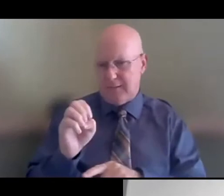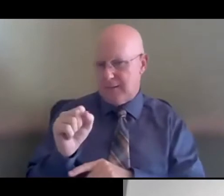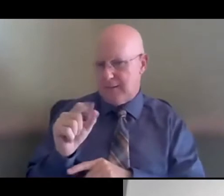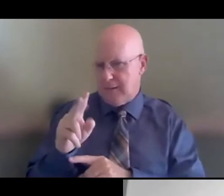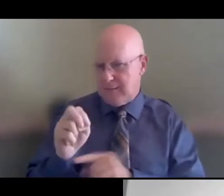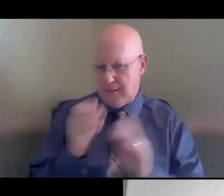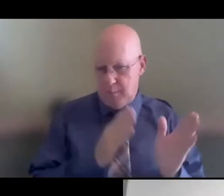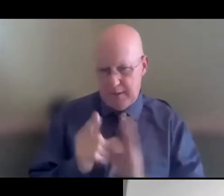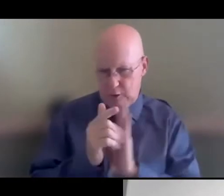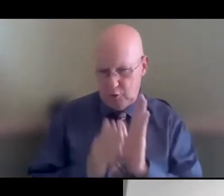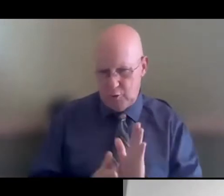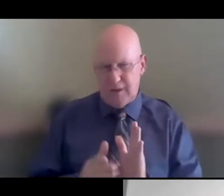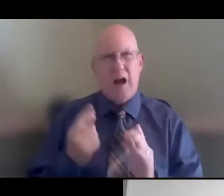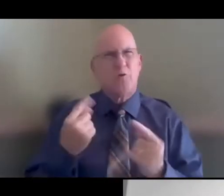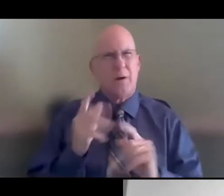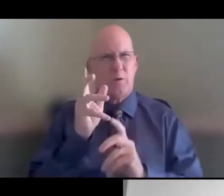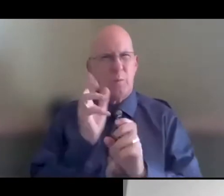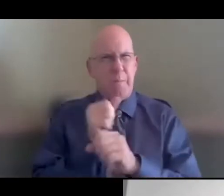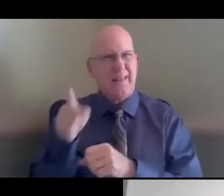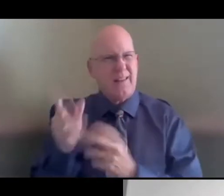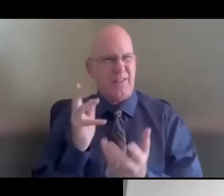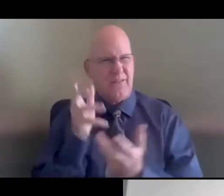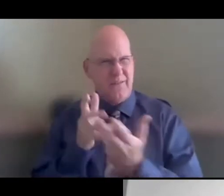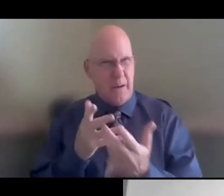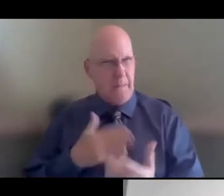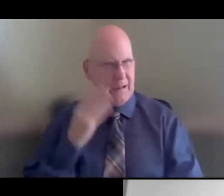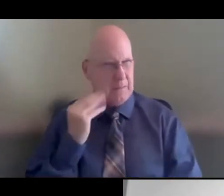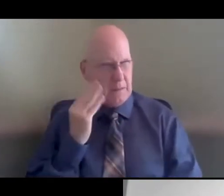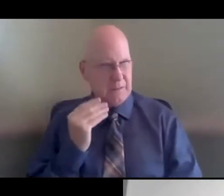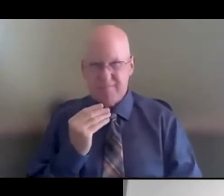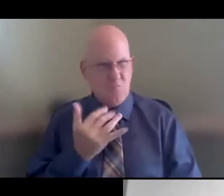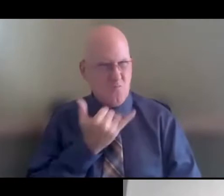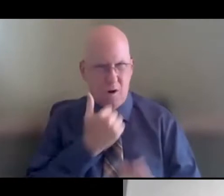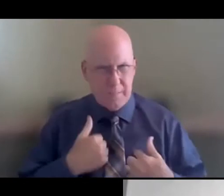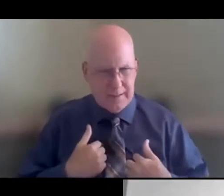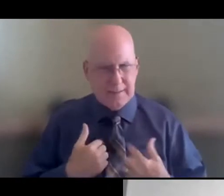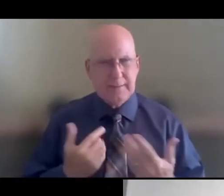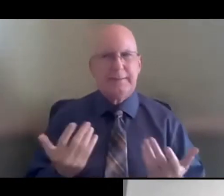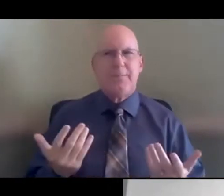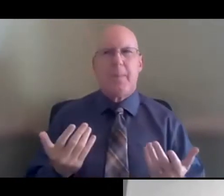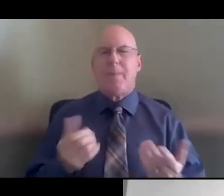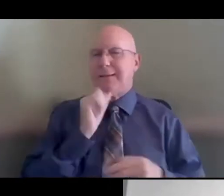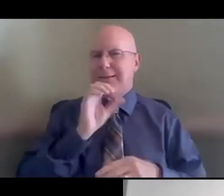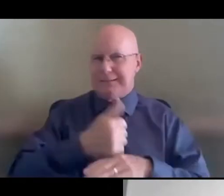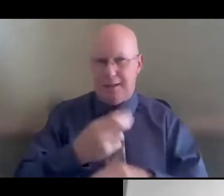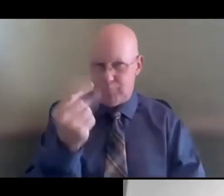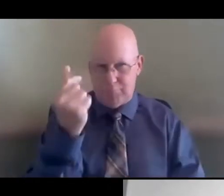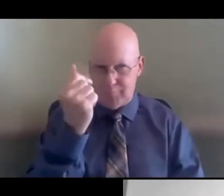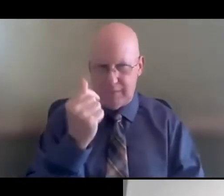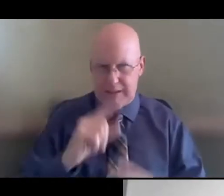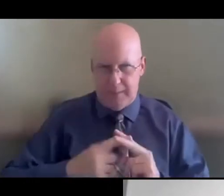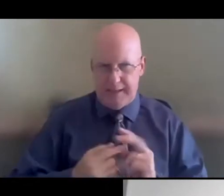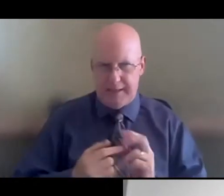the framework of what I knew. So, but even then, I got to say, I wasn't the quickest to get my ABLE account set up. As I